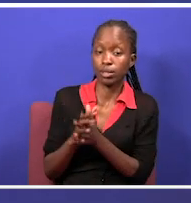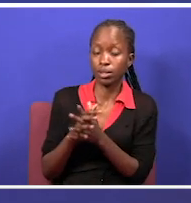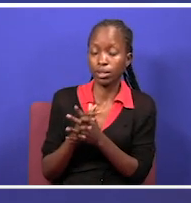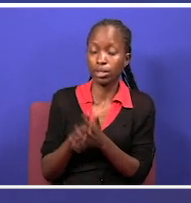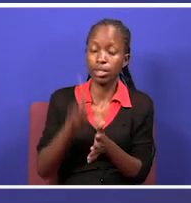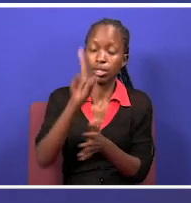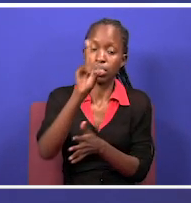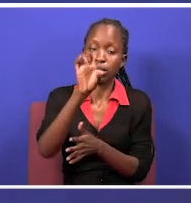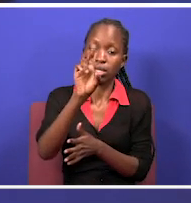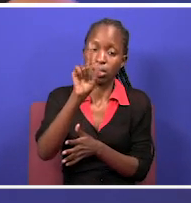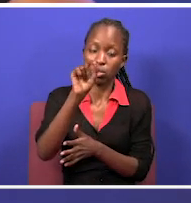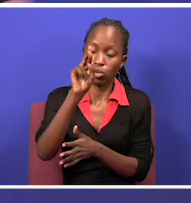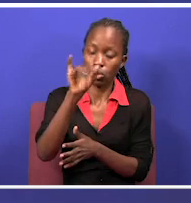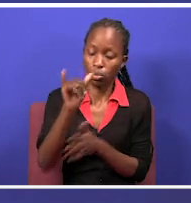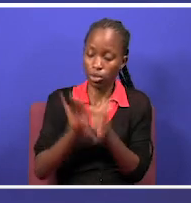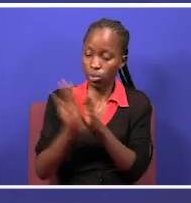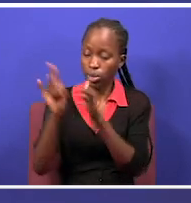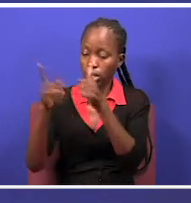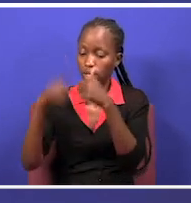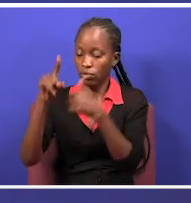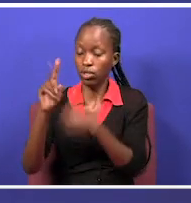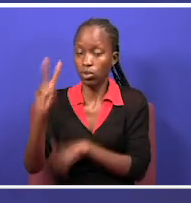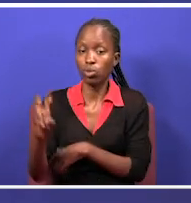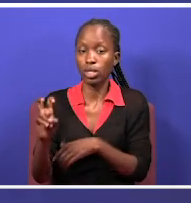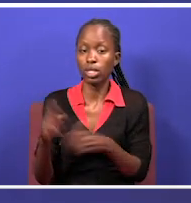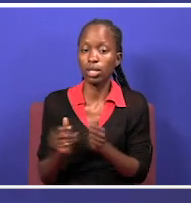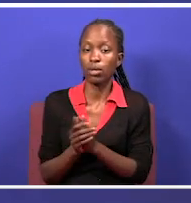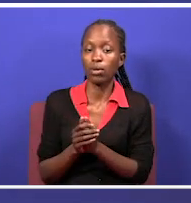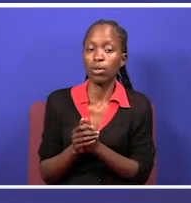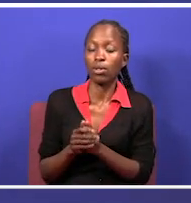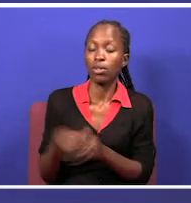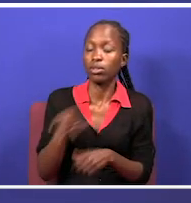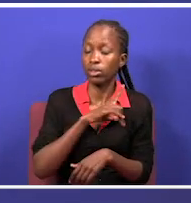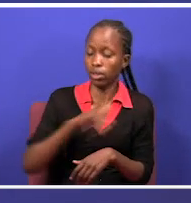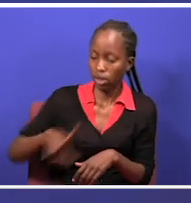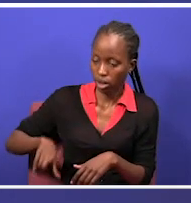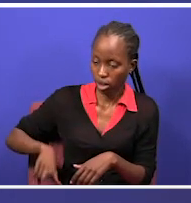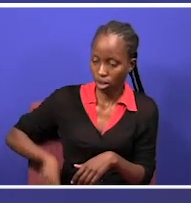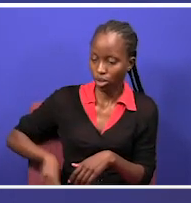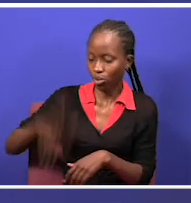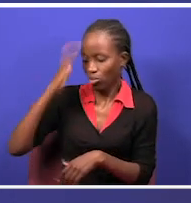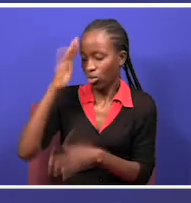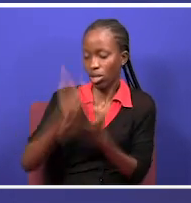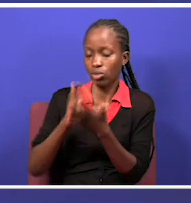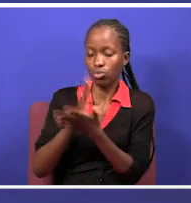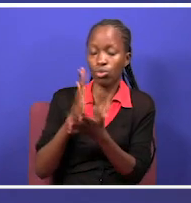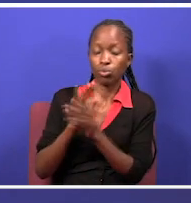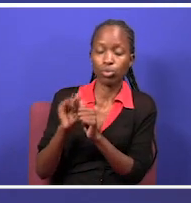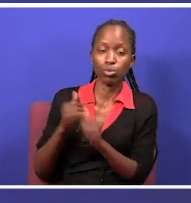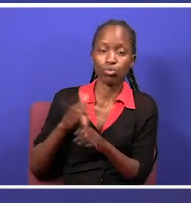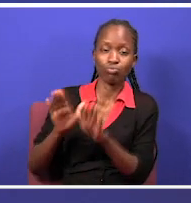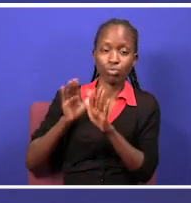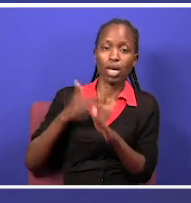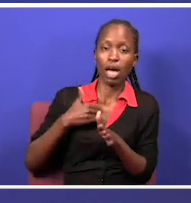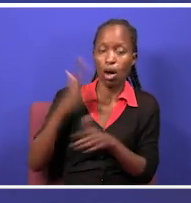Deuteronomy chapter 6, verse 20. The Lord anticipated resistance because he